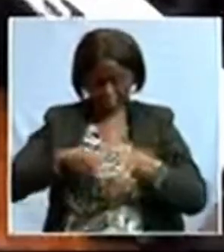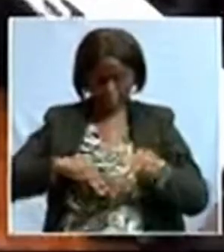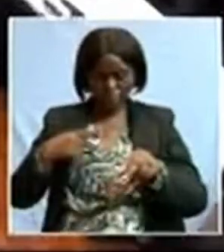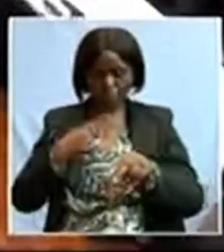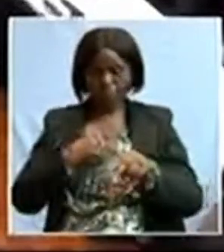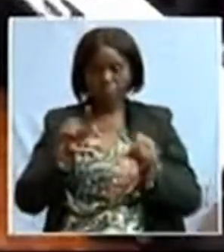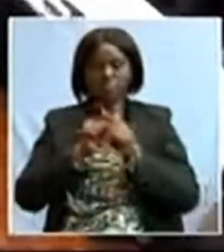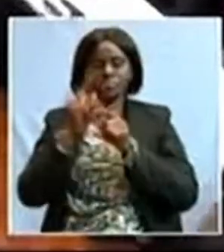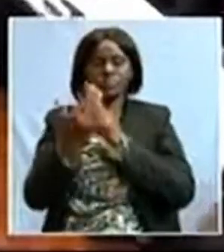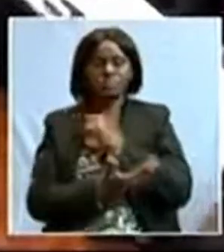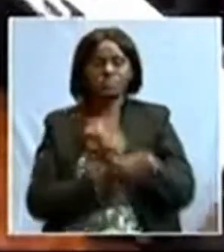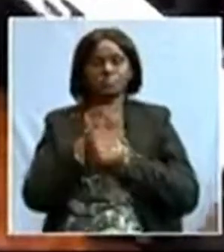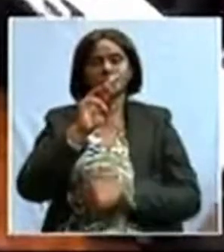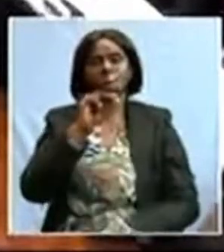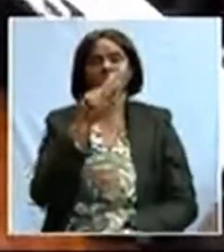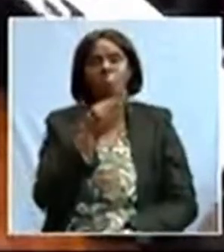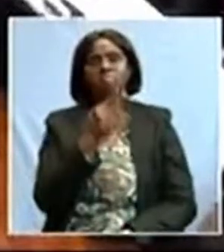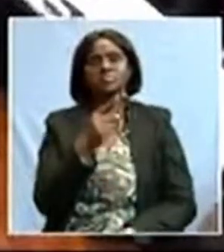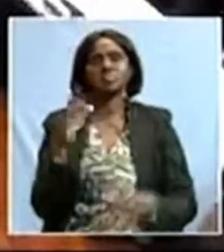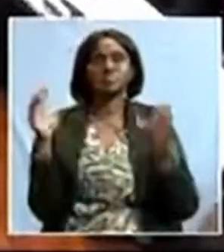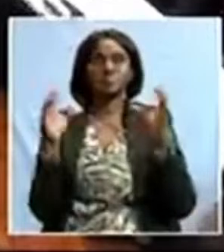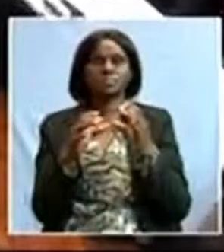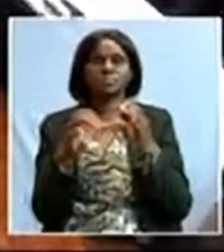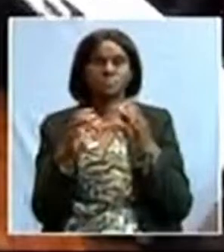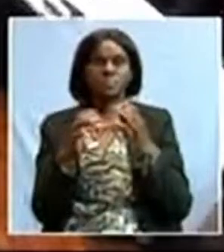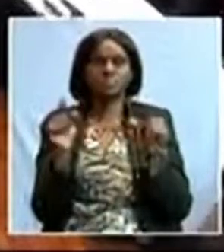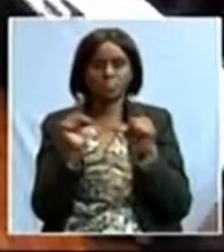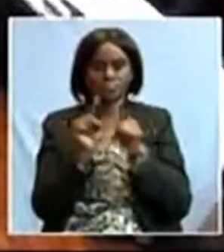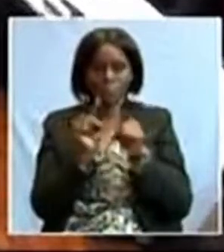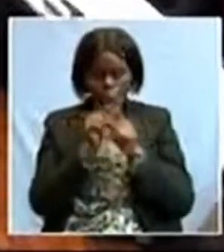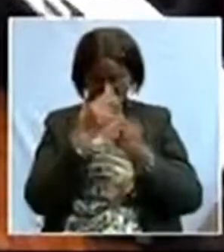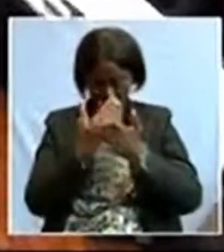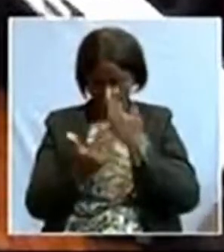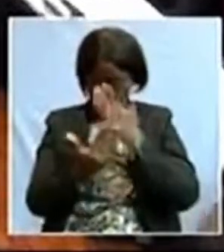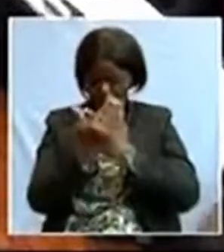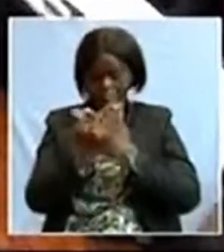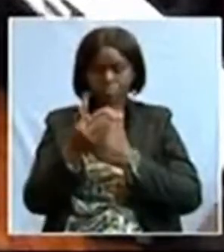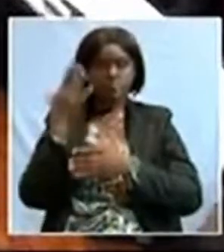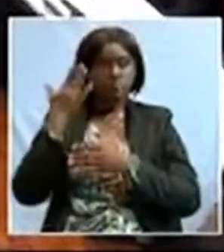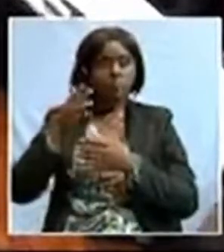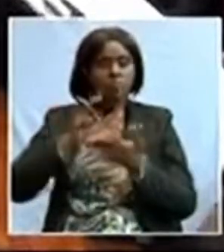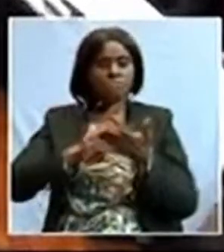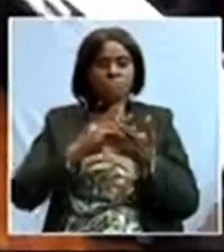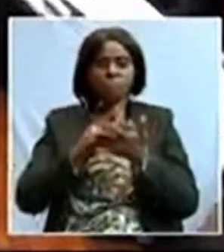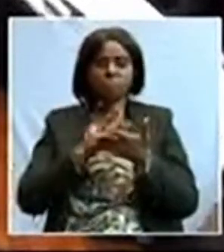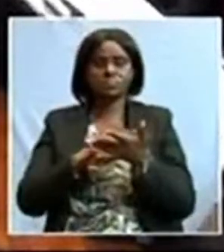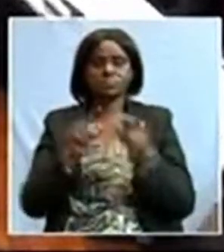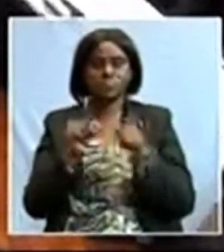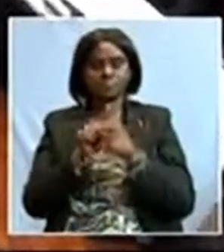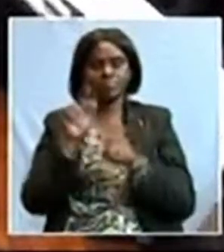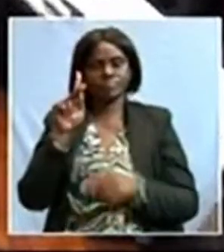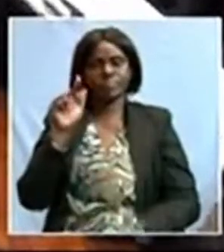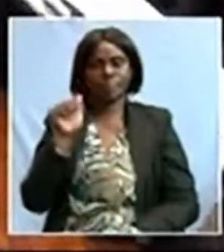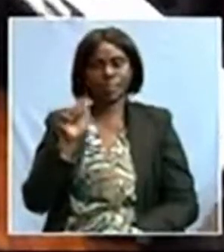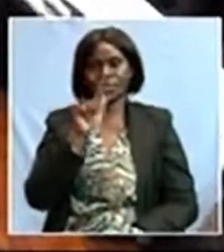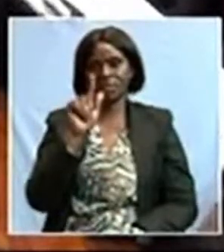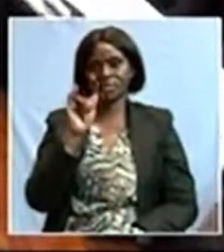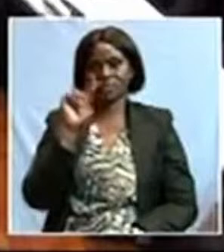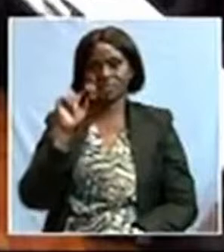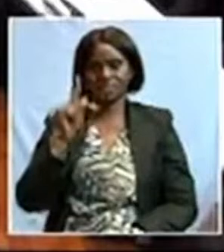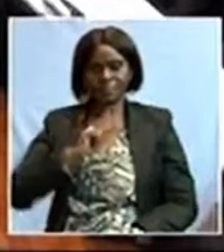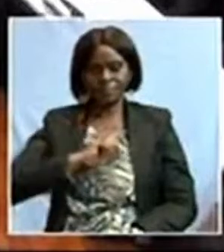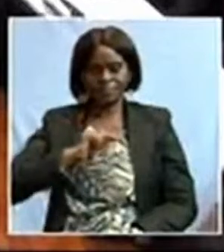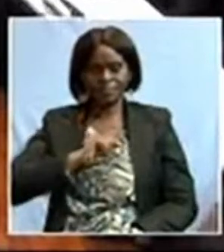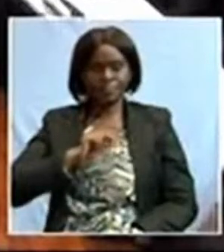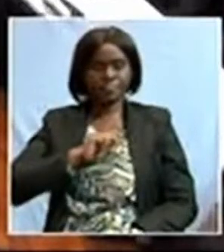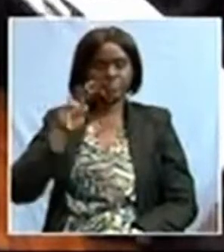and welcome, Mufulira Municipal Council. And good morning, fellow permanent witnesses. I'm Kazinga Kennedy from Ministry of